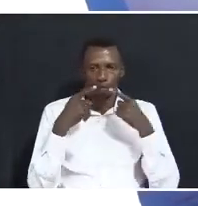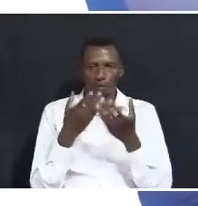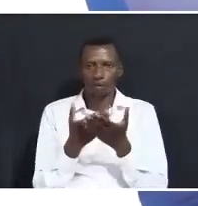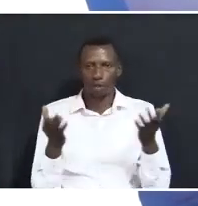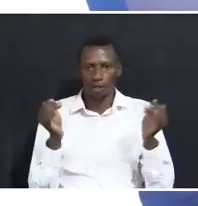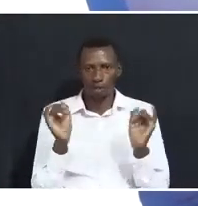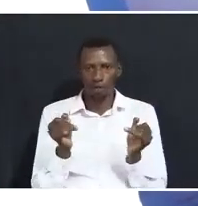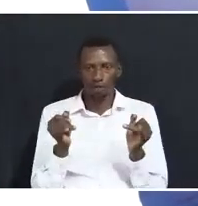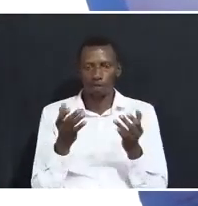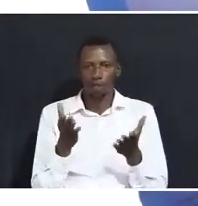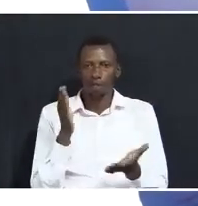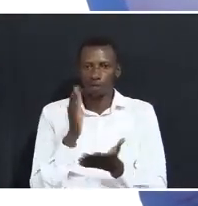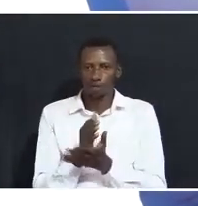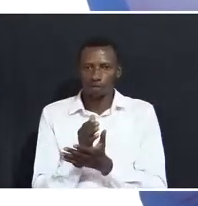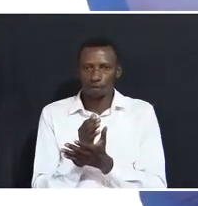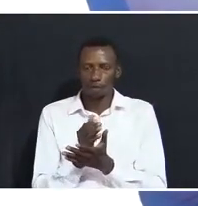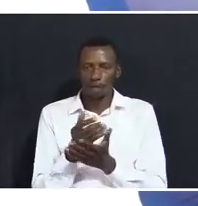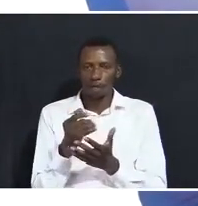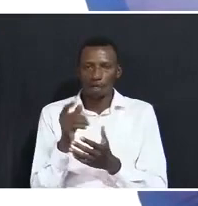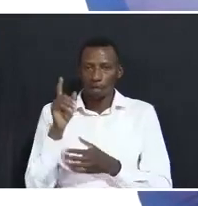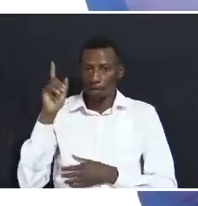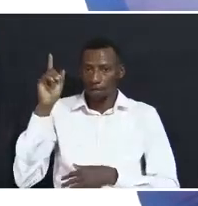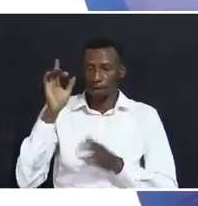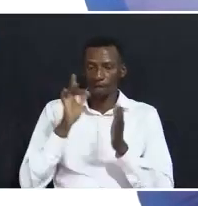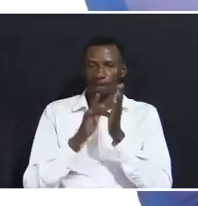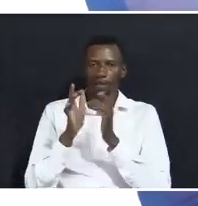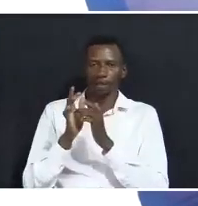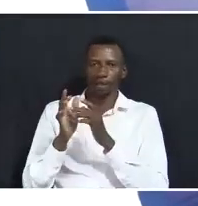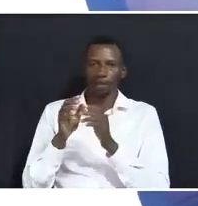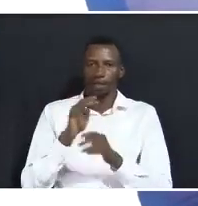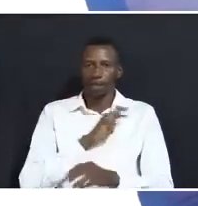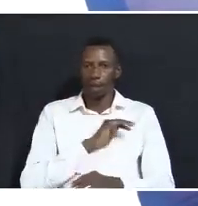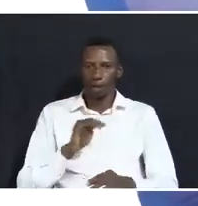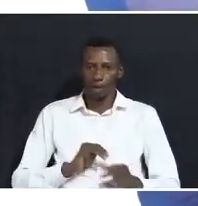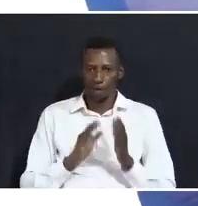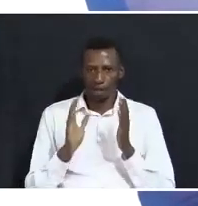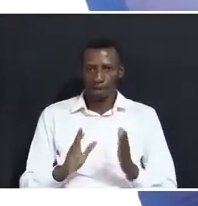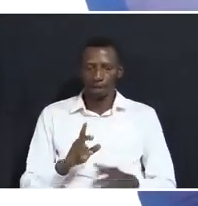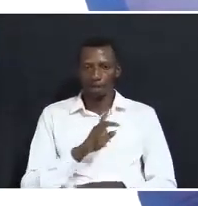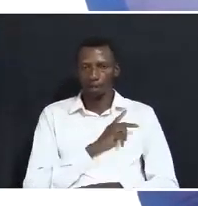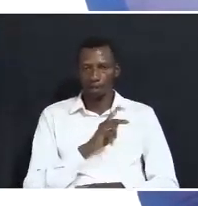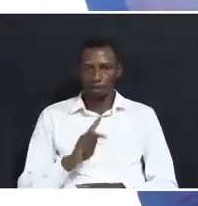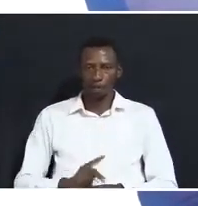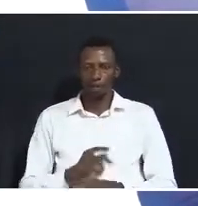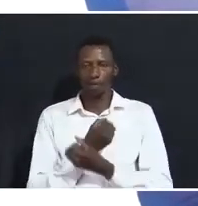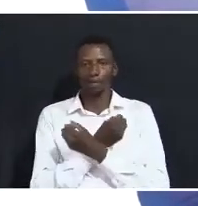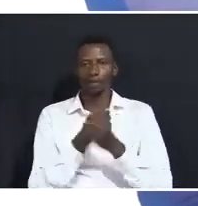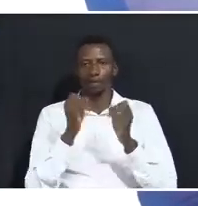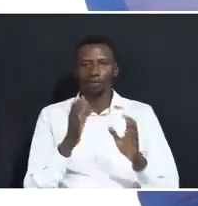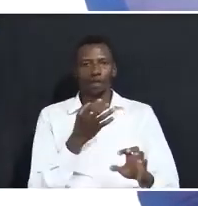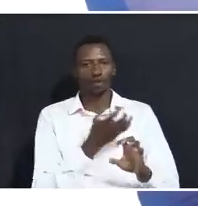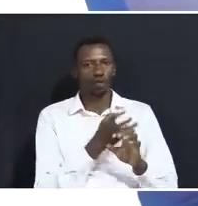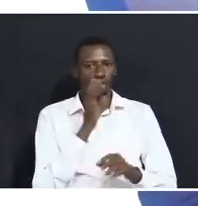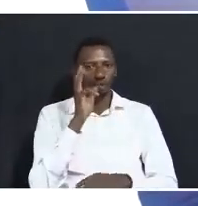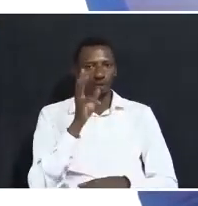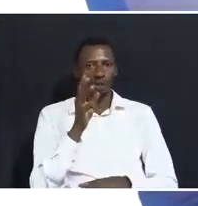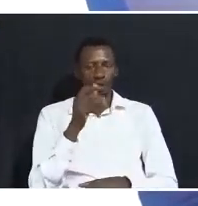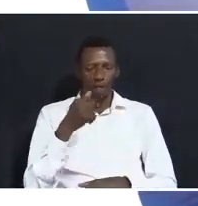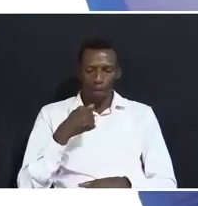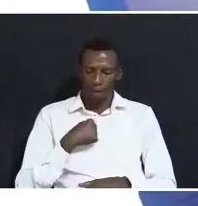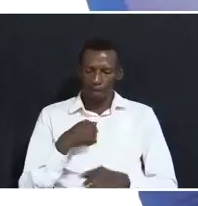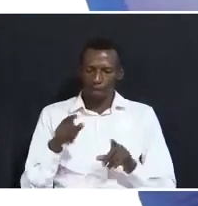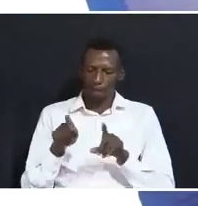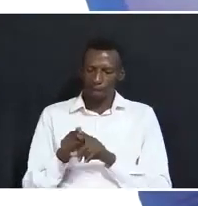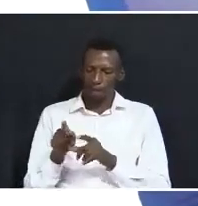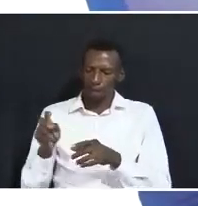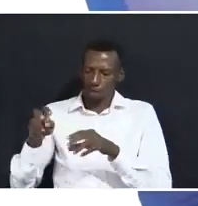reality, my being the Messiah, the King, and the Savior, the stones will. I am one like those disciples